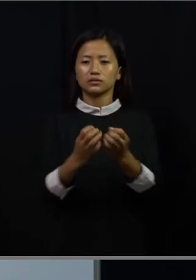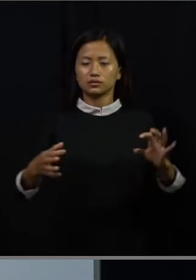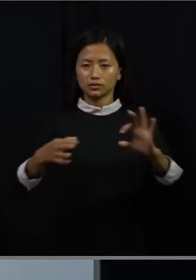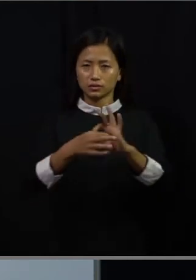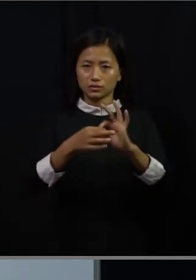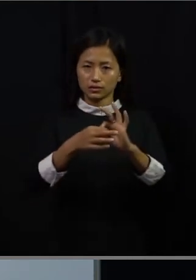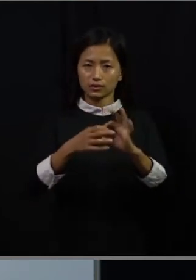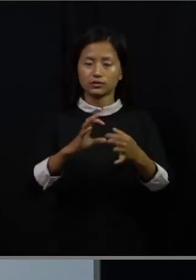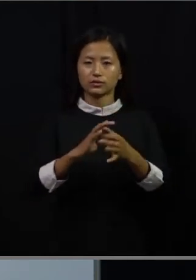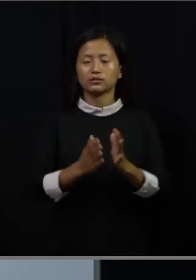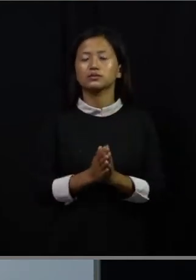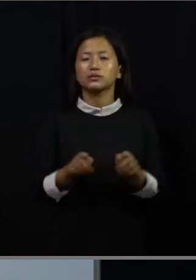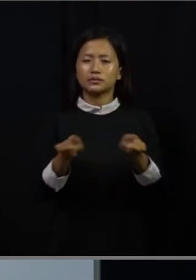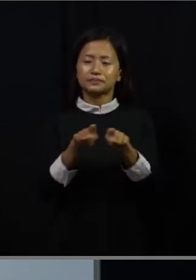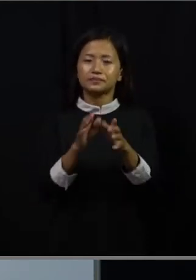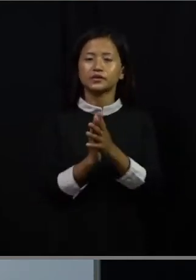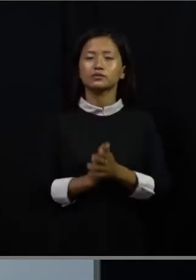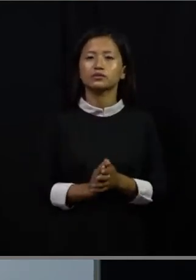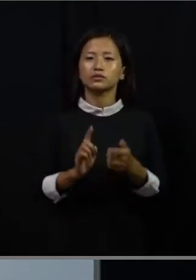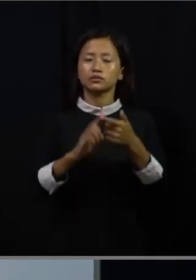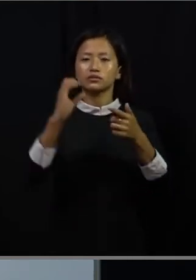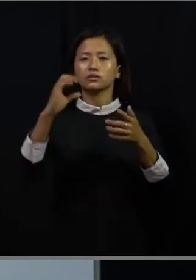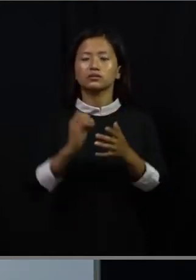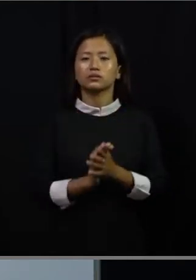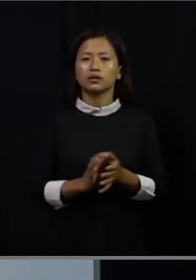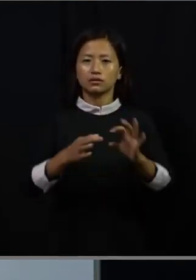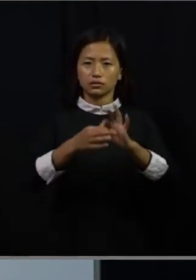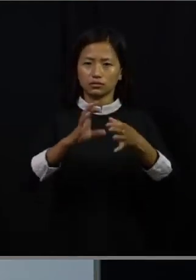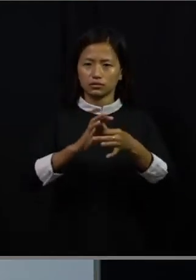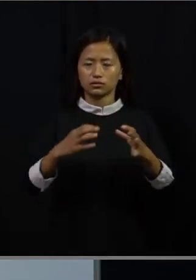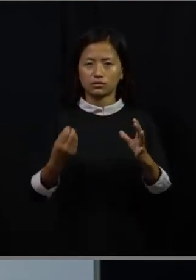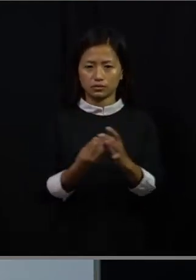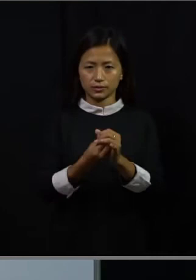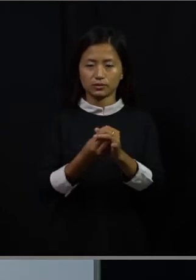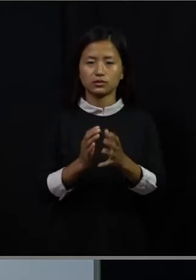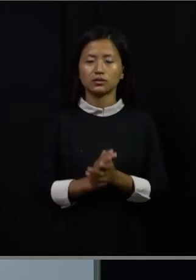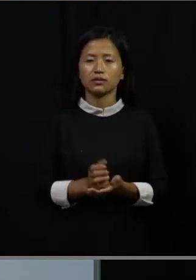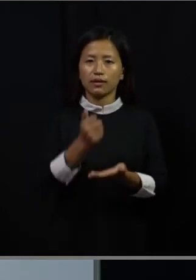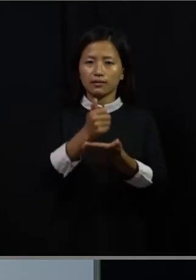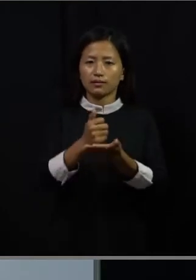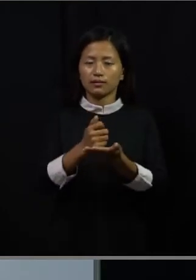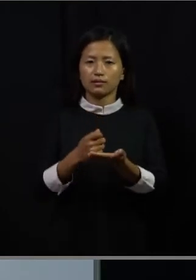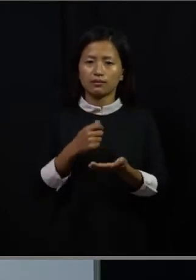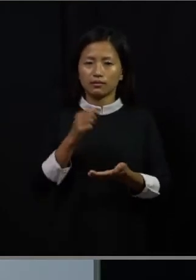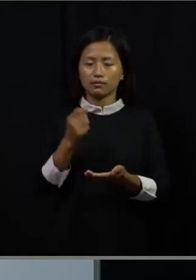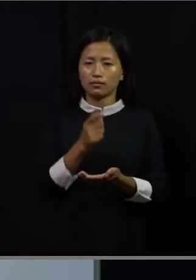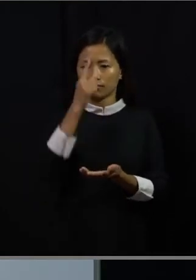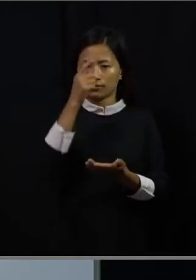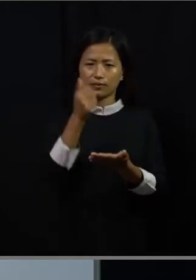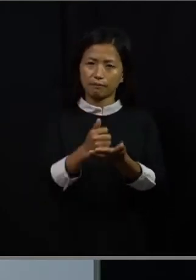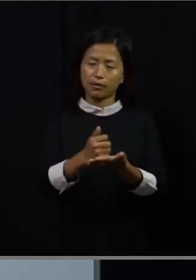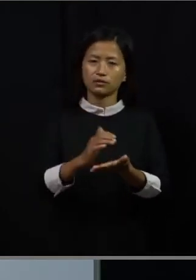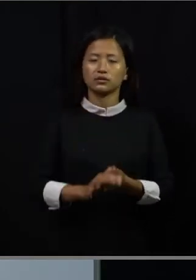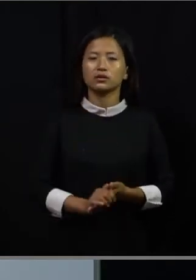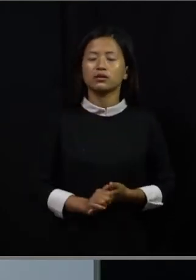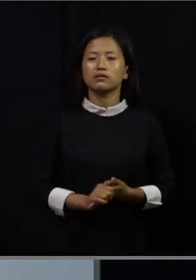is related to economics. For example, relationships like, for example, the demand and supply relationship, okay?